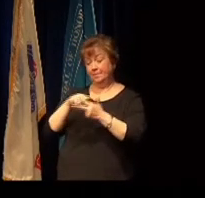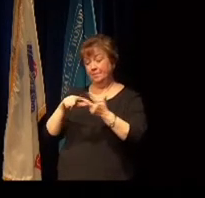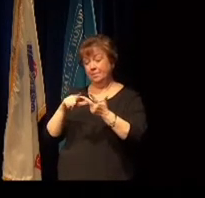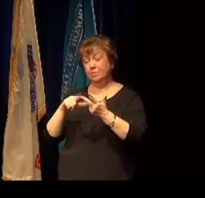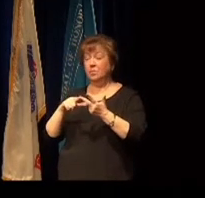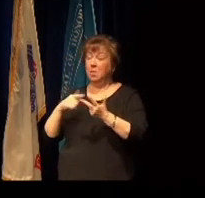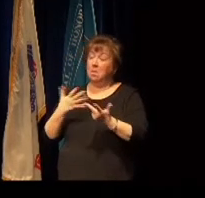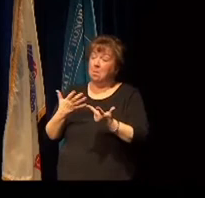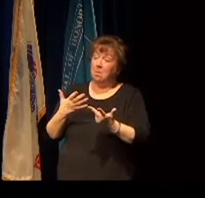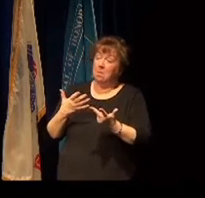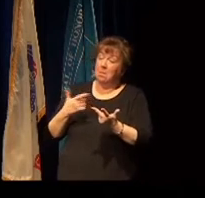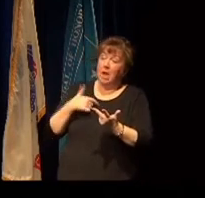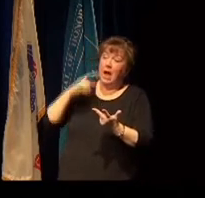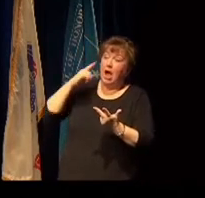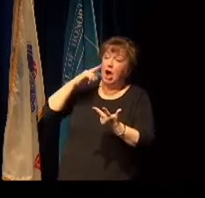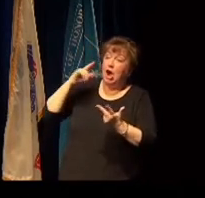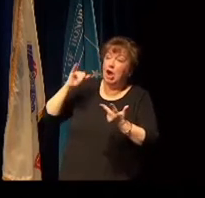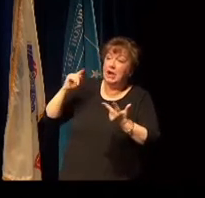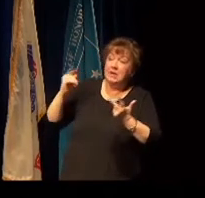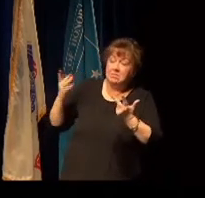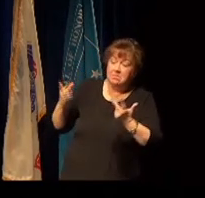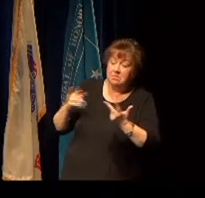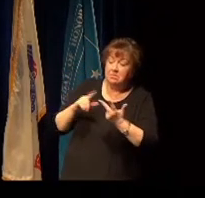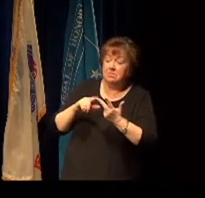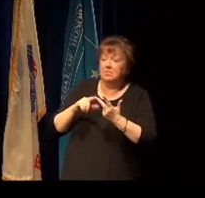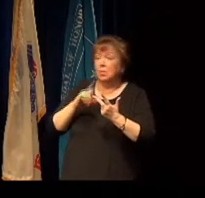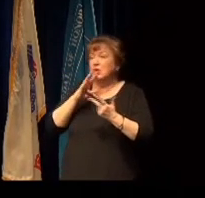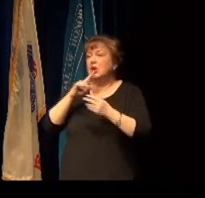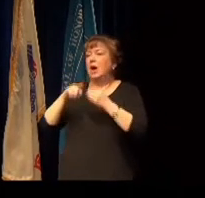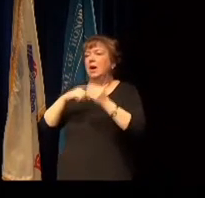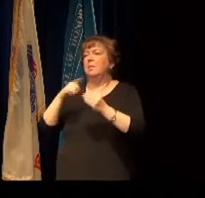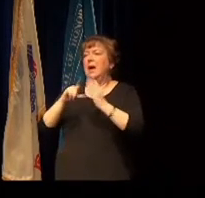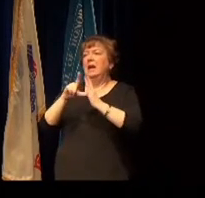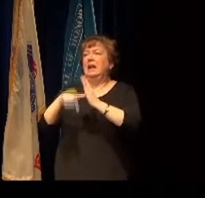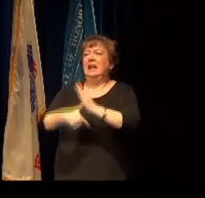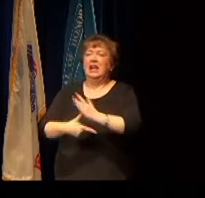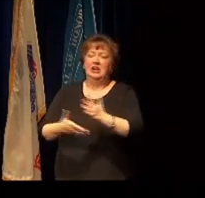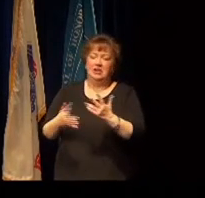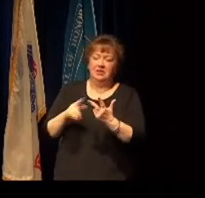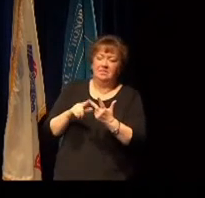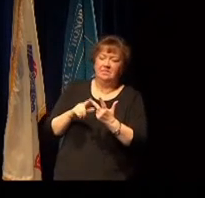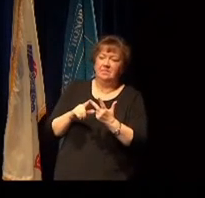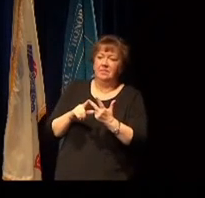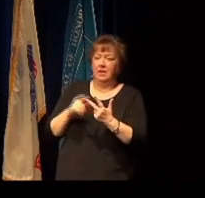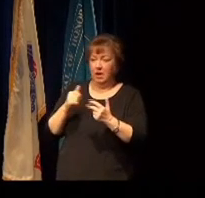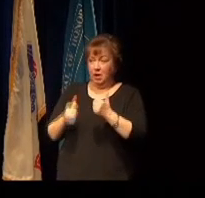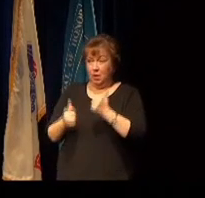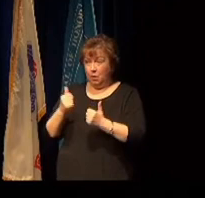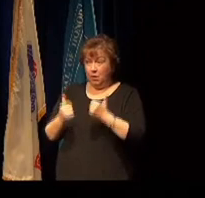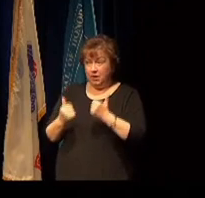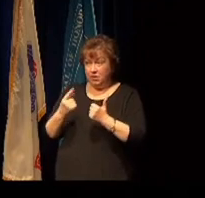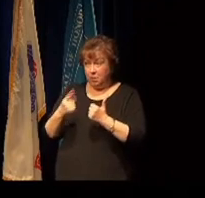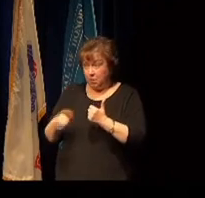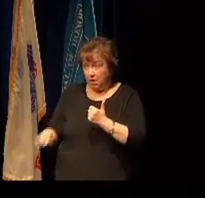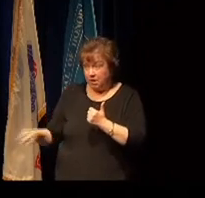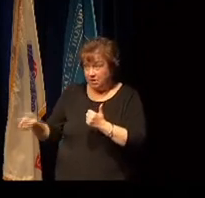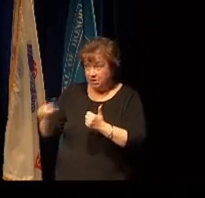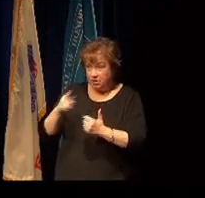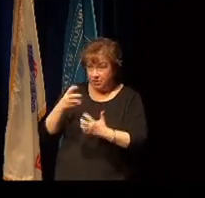it, and we'll talk about it later on sometime. Which one of those three categories do you fit